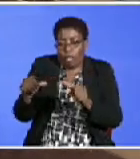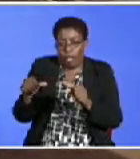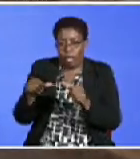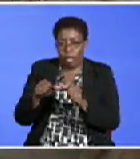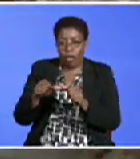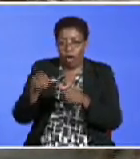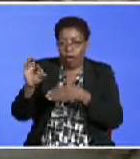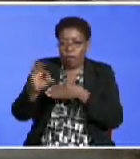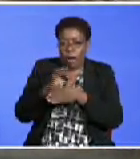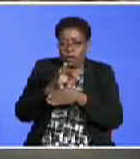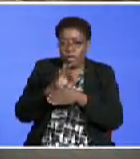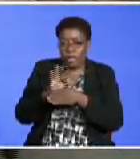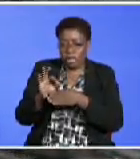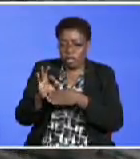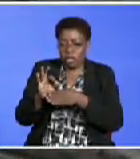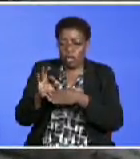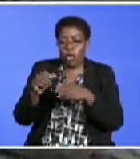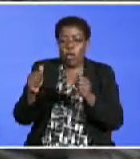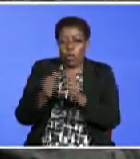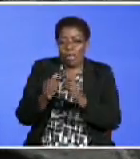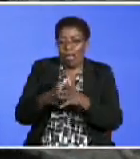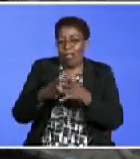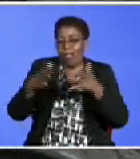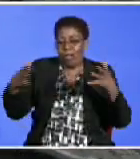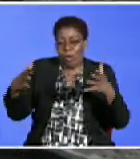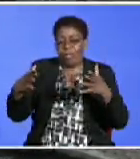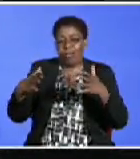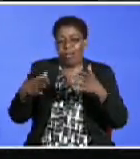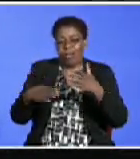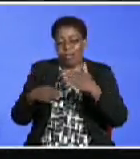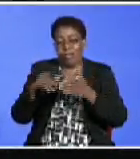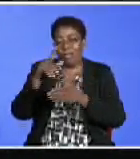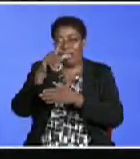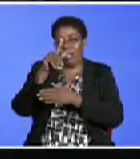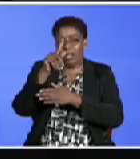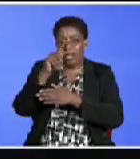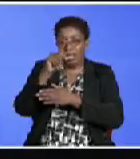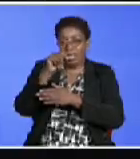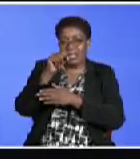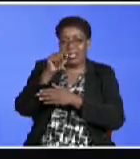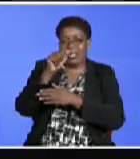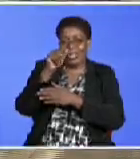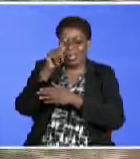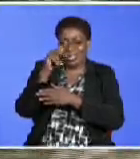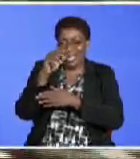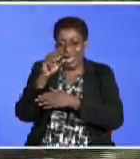of foundations, with a lot of cesspits, you have gas tanks,